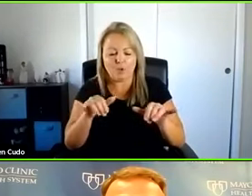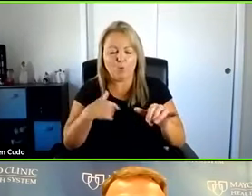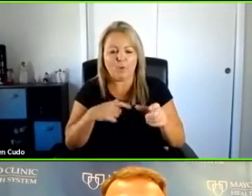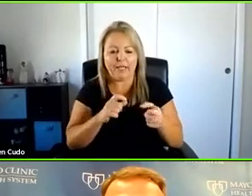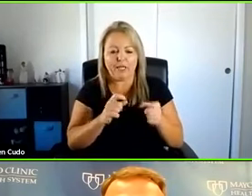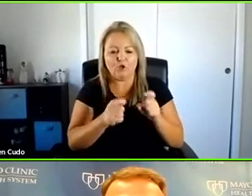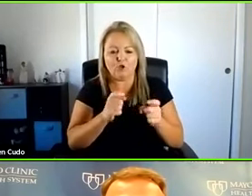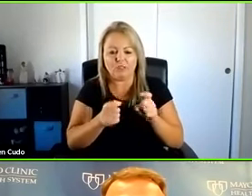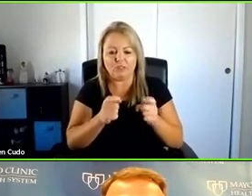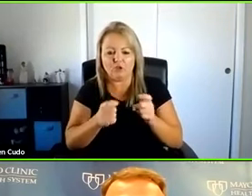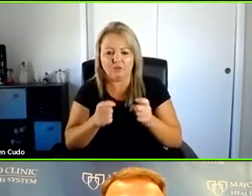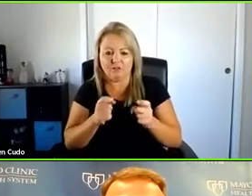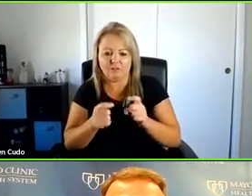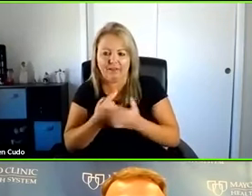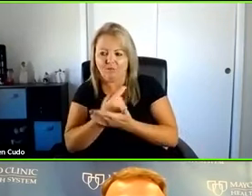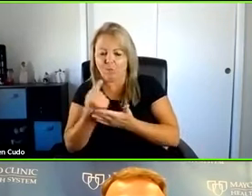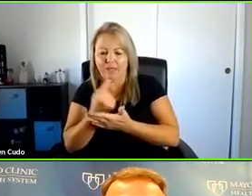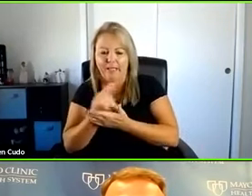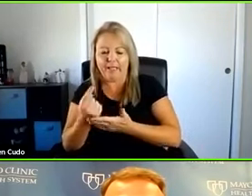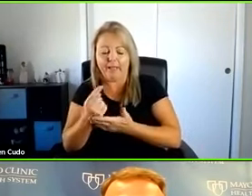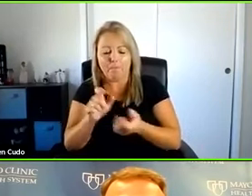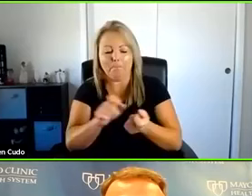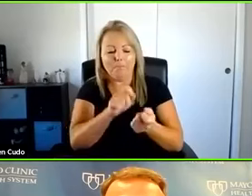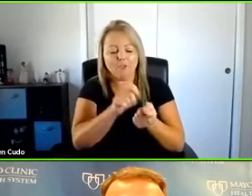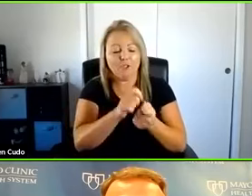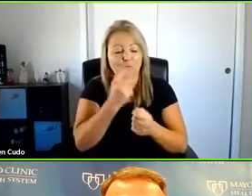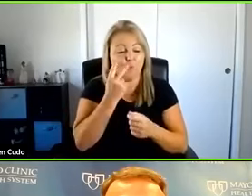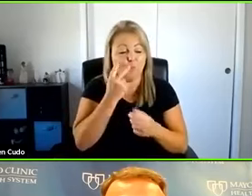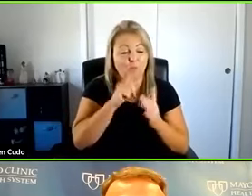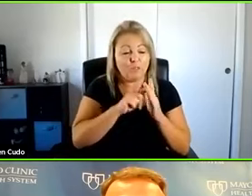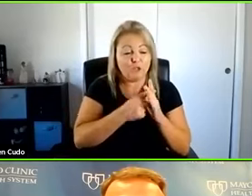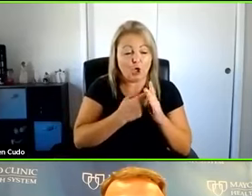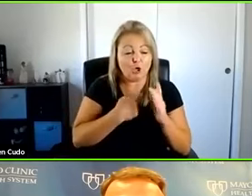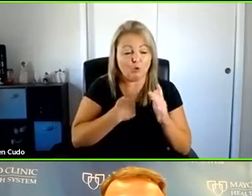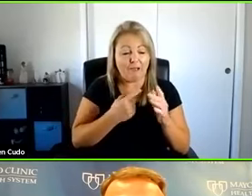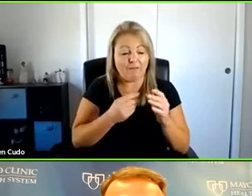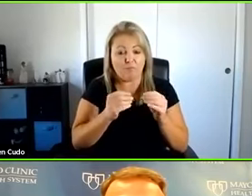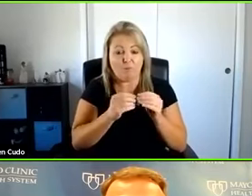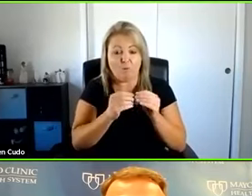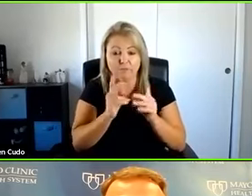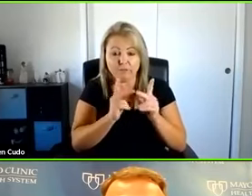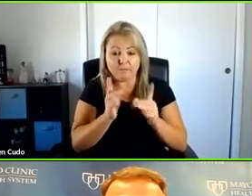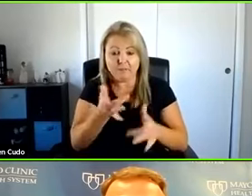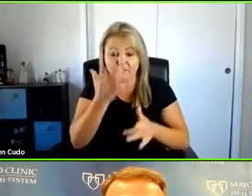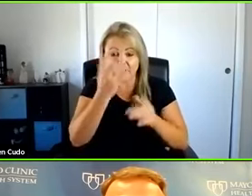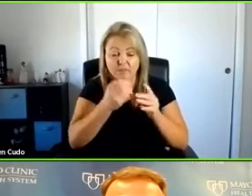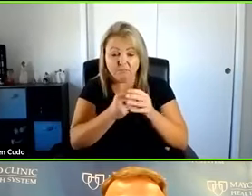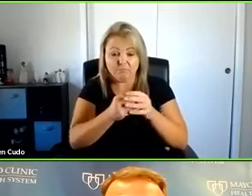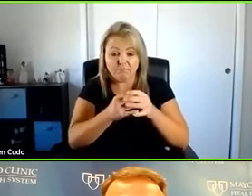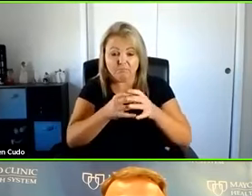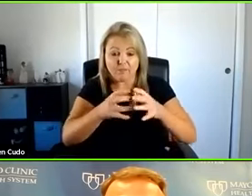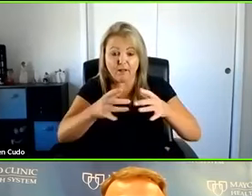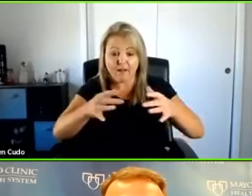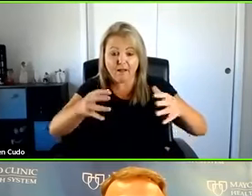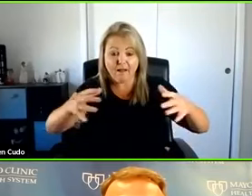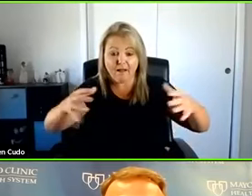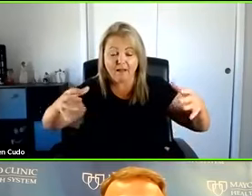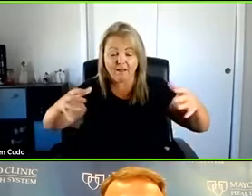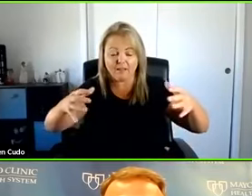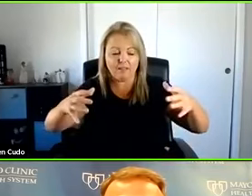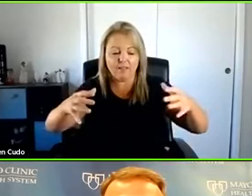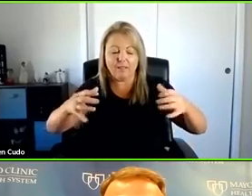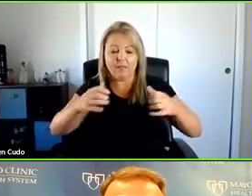week to week. And particularly if we start to have a surge, for example, the numbers around,